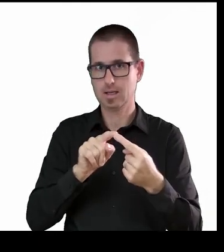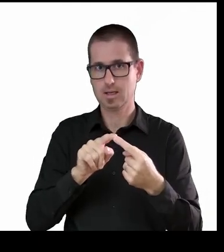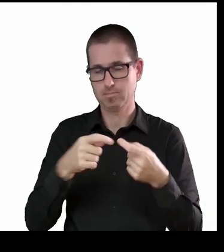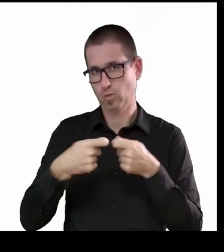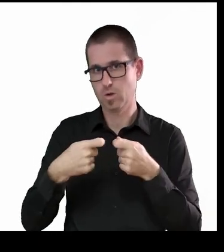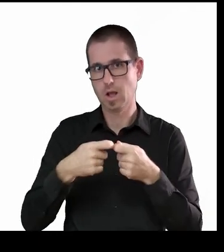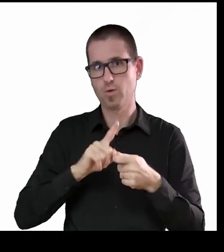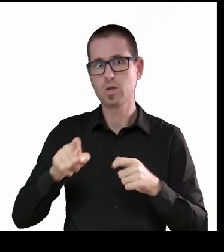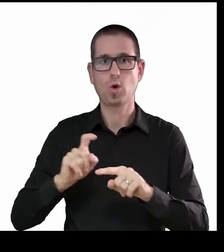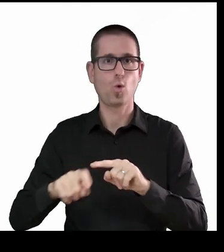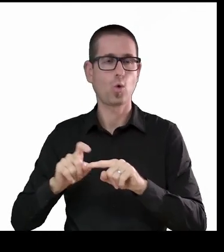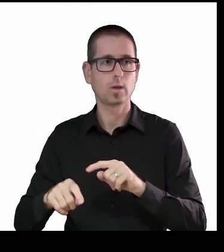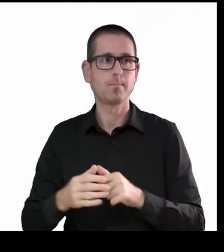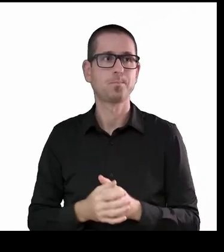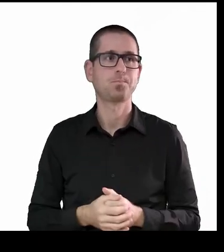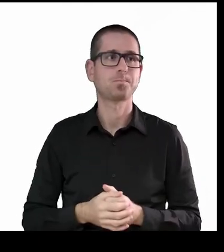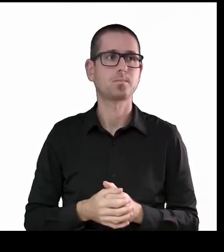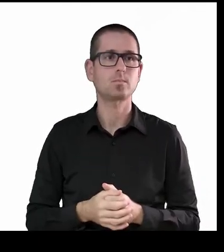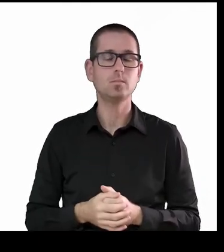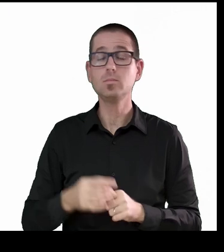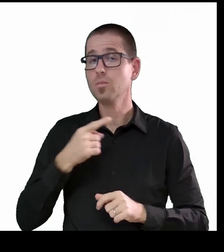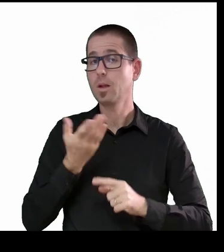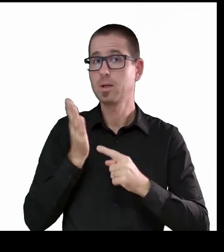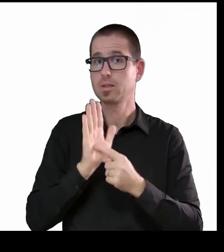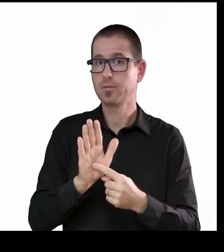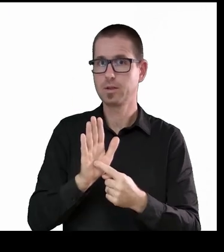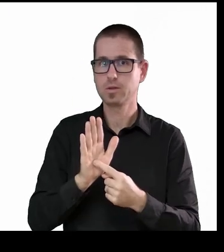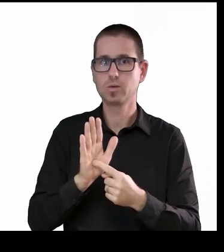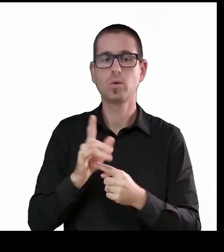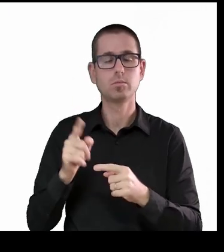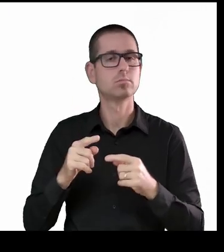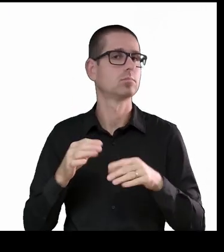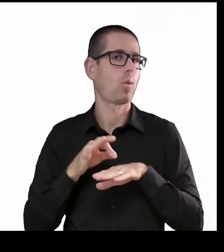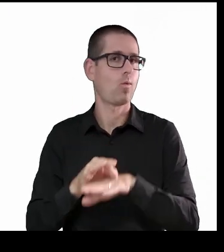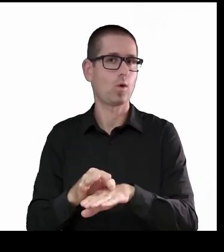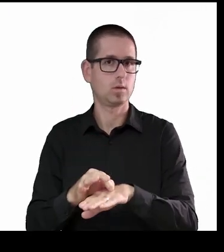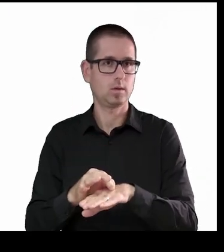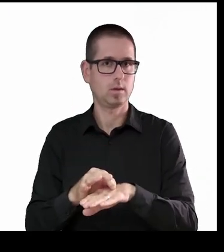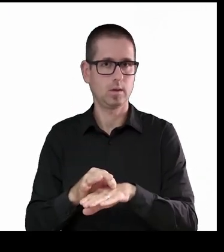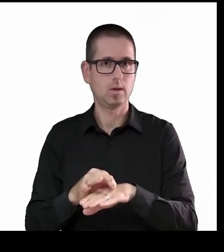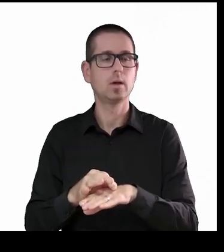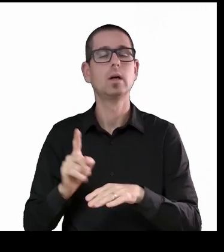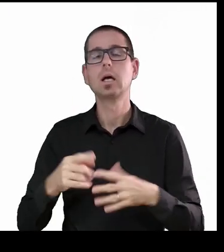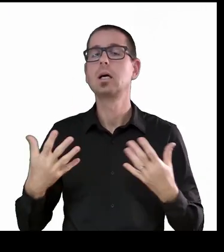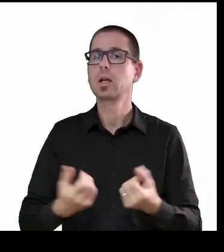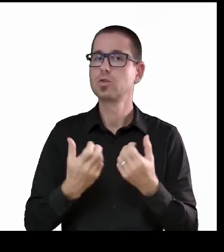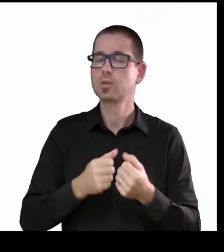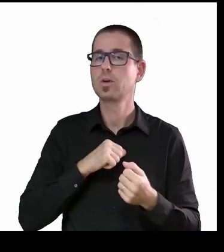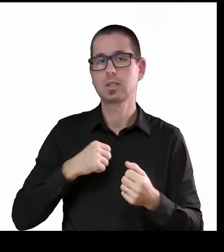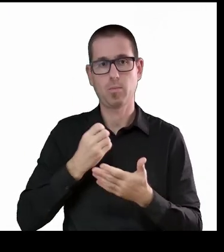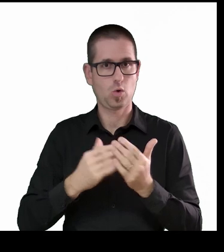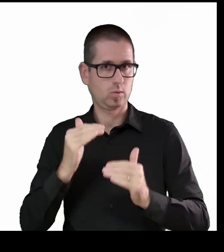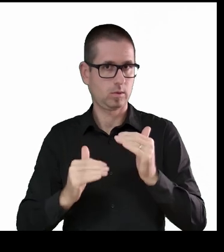presented before. So this presentation is an introduction a solution self-evaluation tool